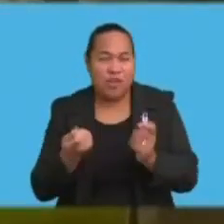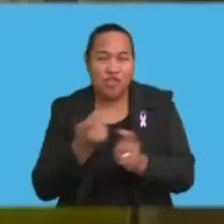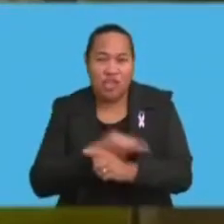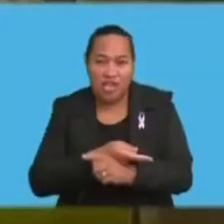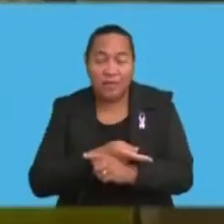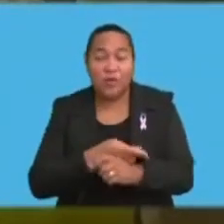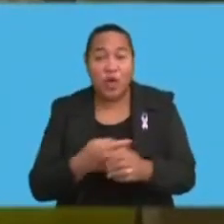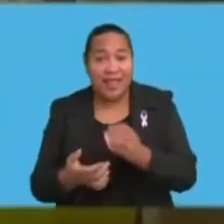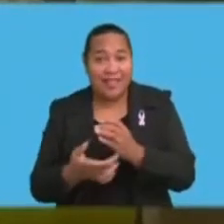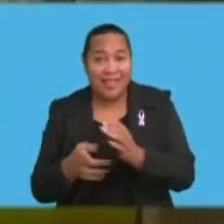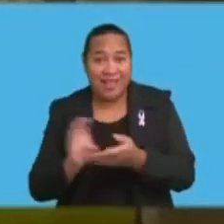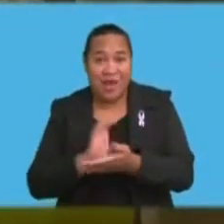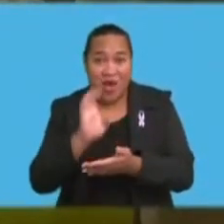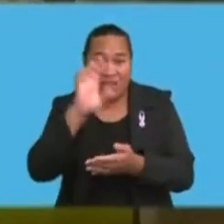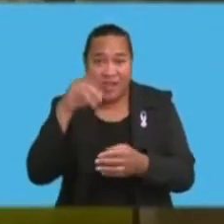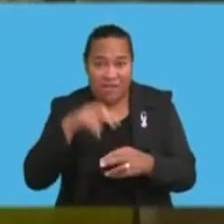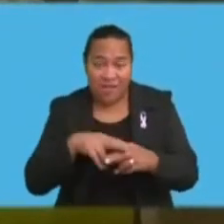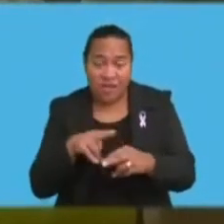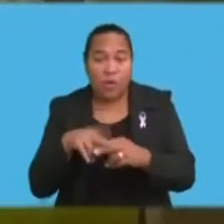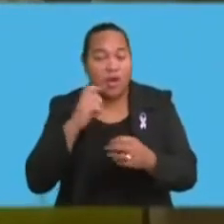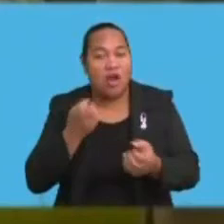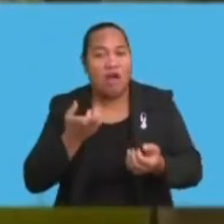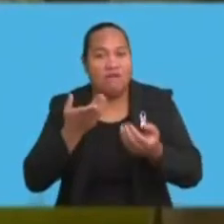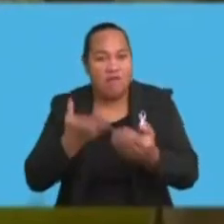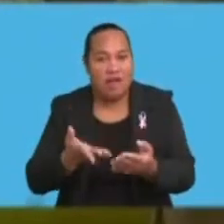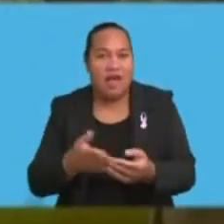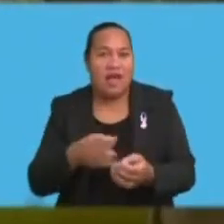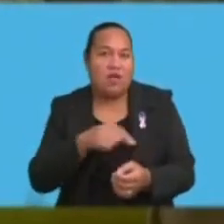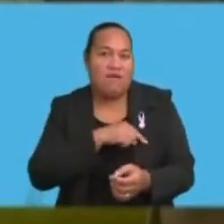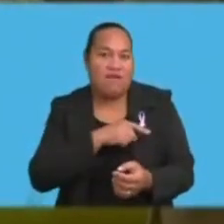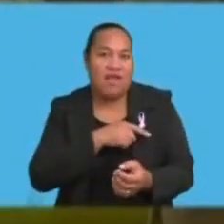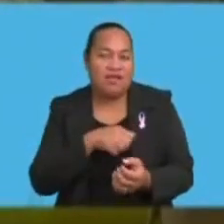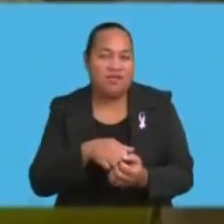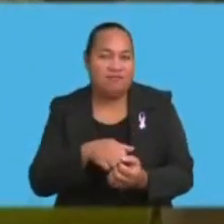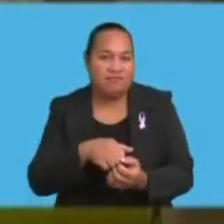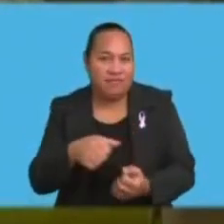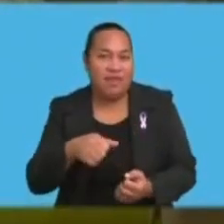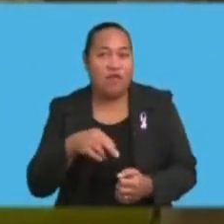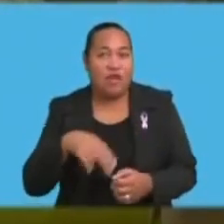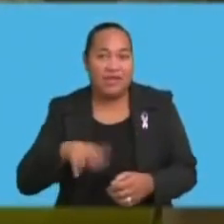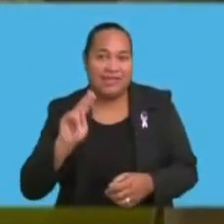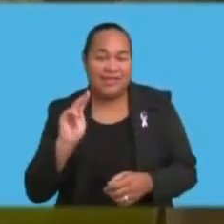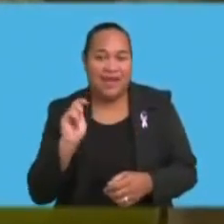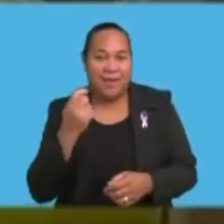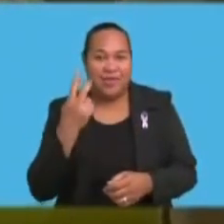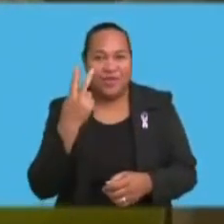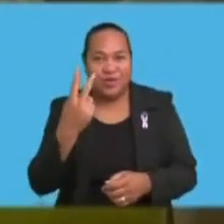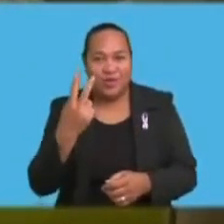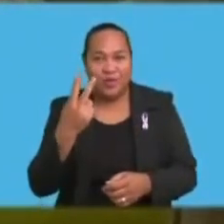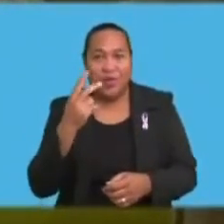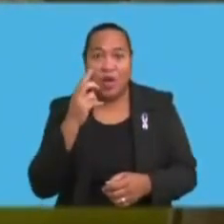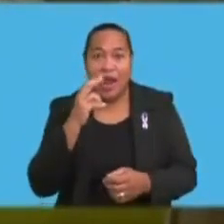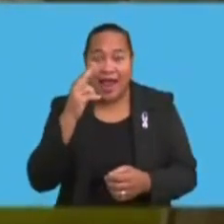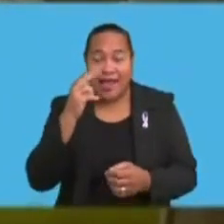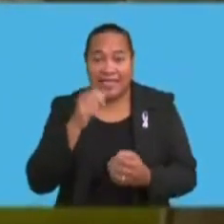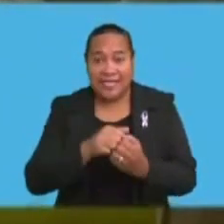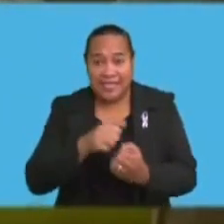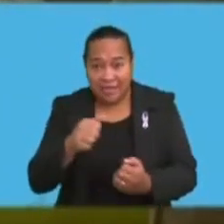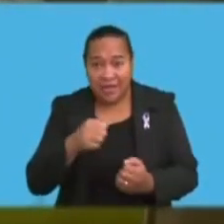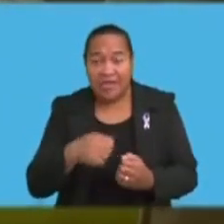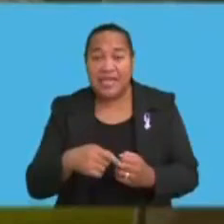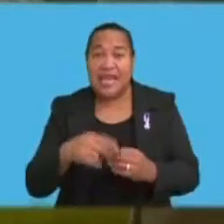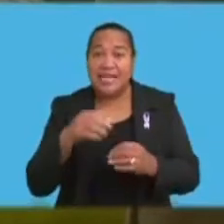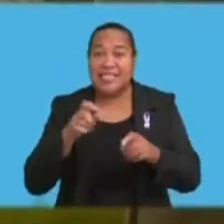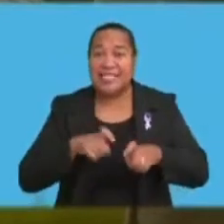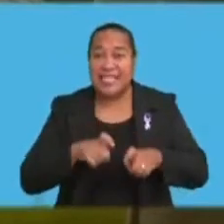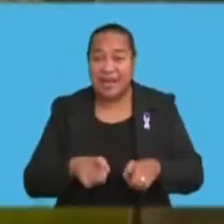Technical College of Fiji will be offering the following national qualifications for trimester 2 this year. 1 is the National Certificate in Sustainable